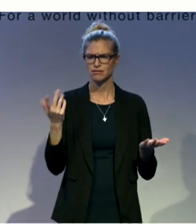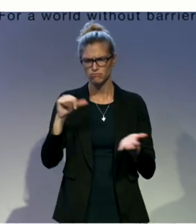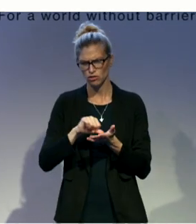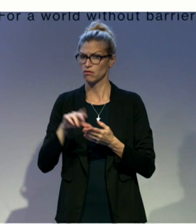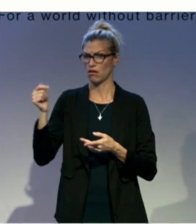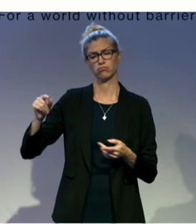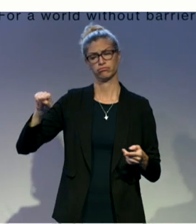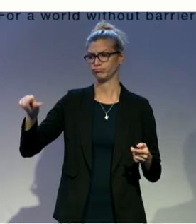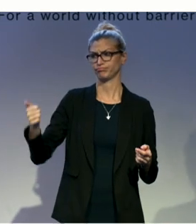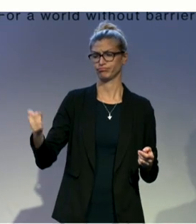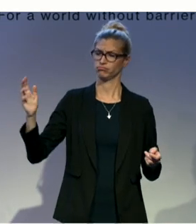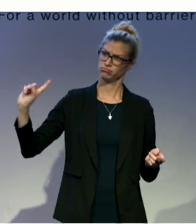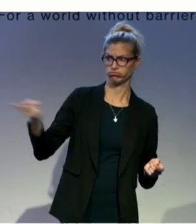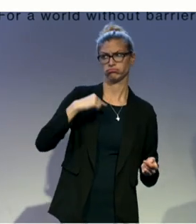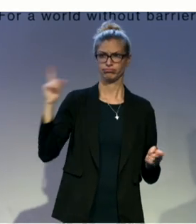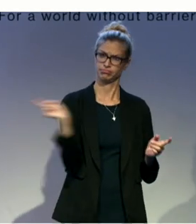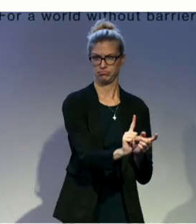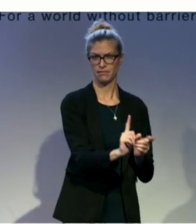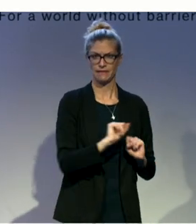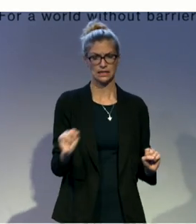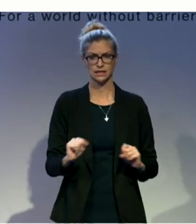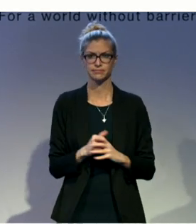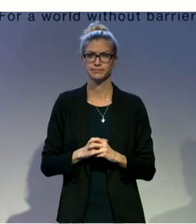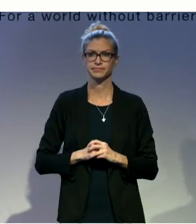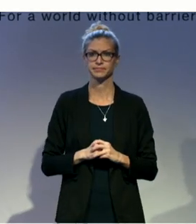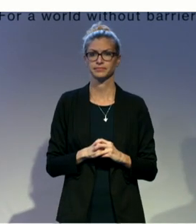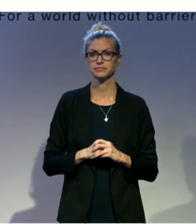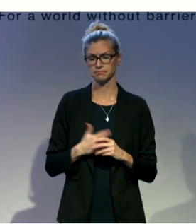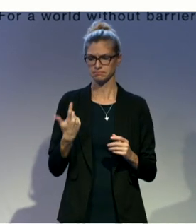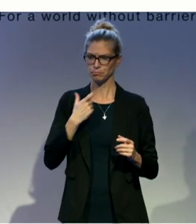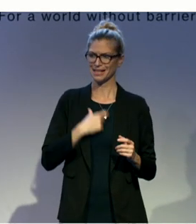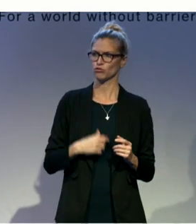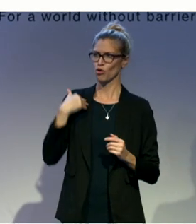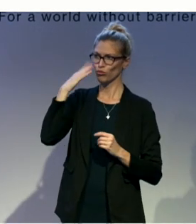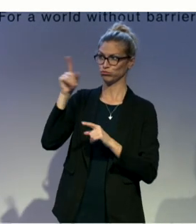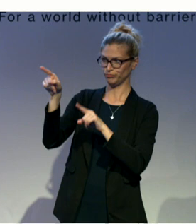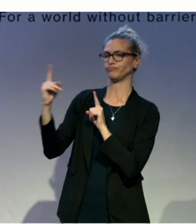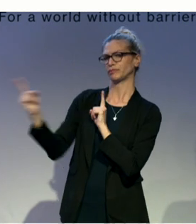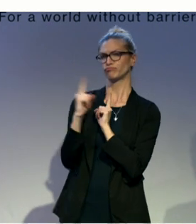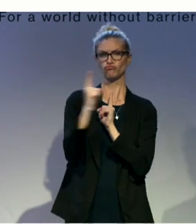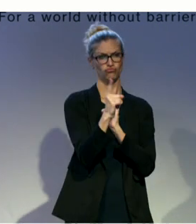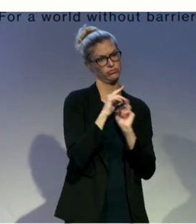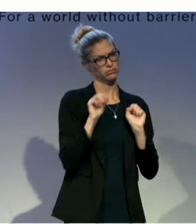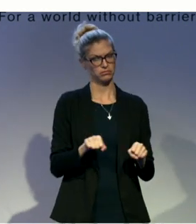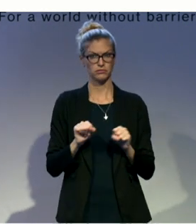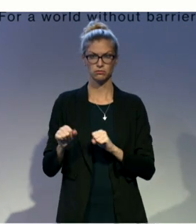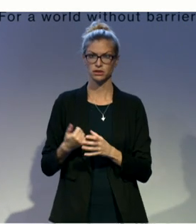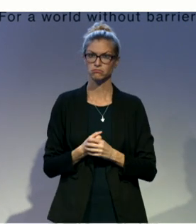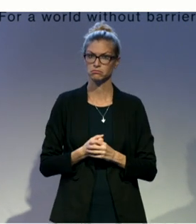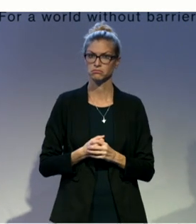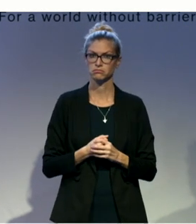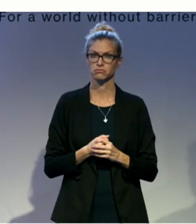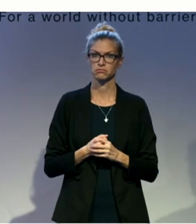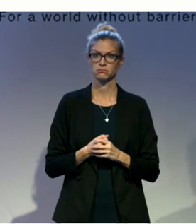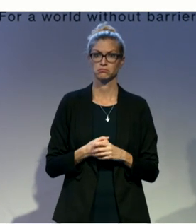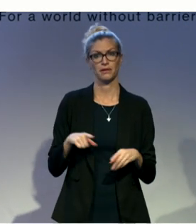on the basis of personal contact. The center provides solutions flexible on several